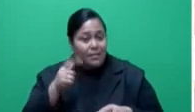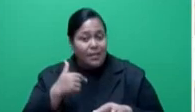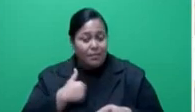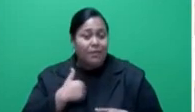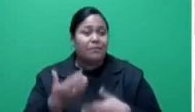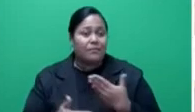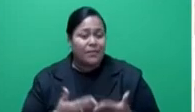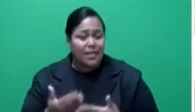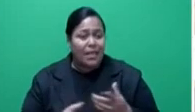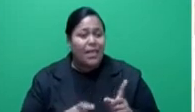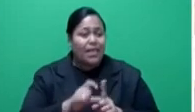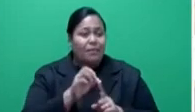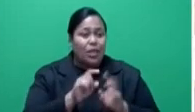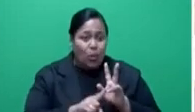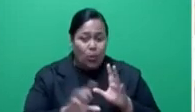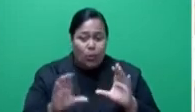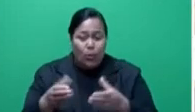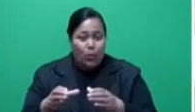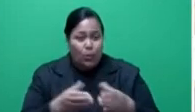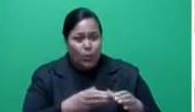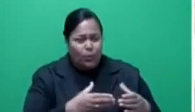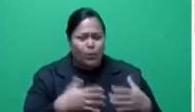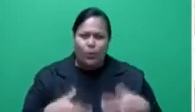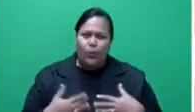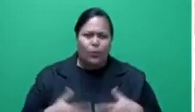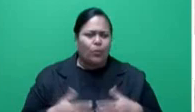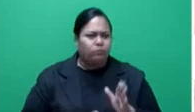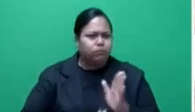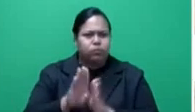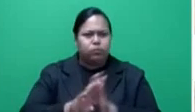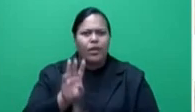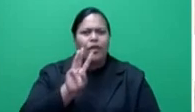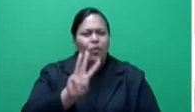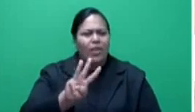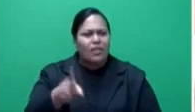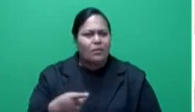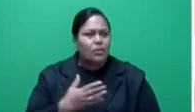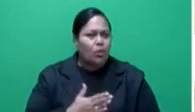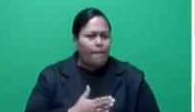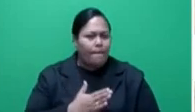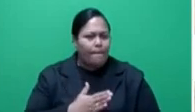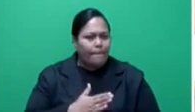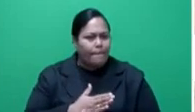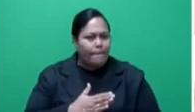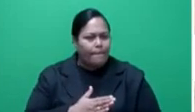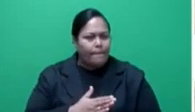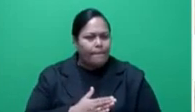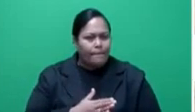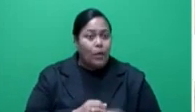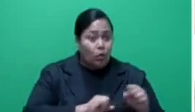sector. Fast growing, 3,000 jobs during COVID, Mr. Speaker, sir. 3,000 jobs during COVID is not